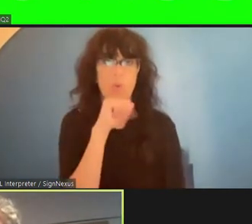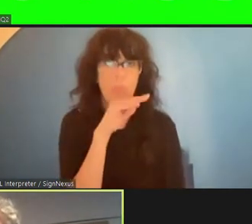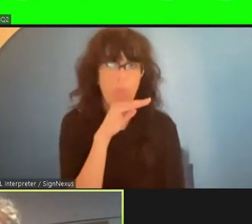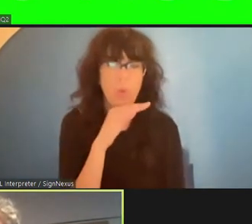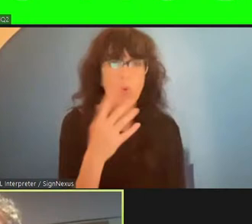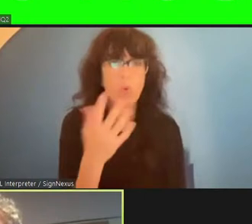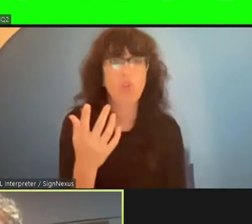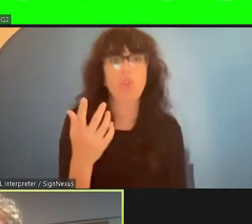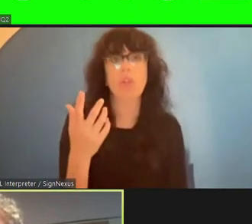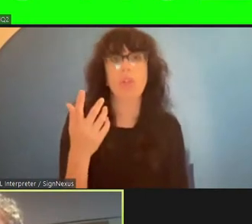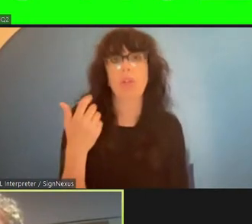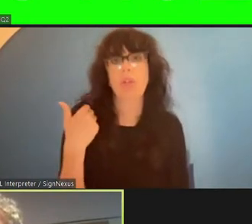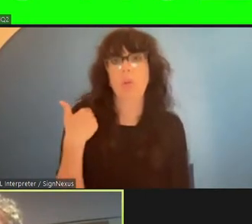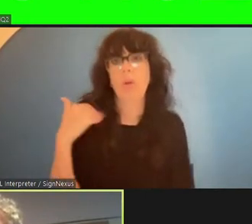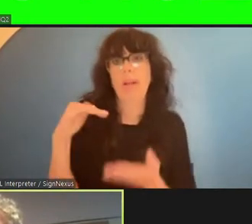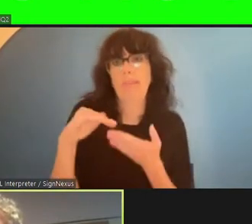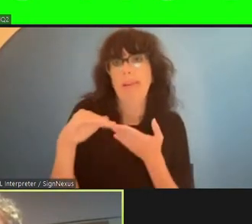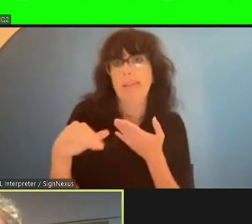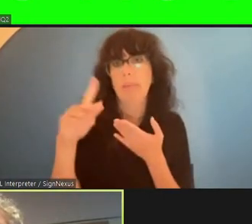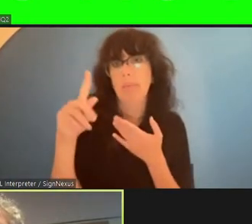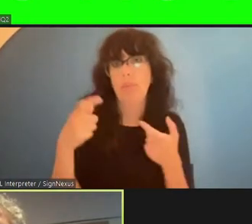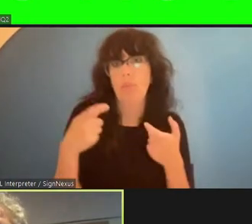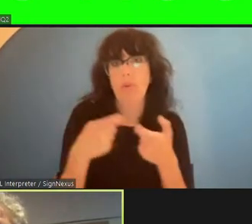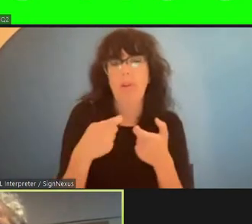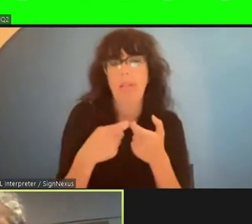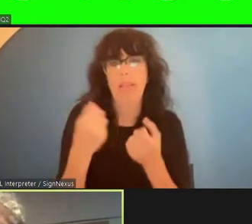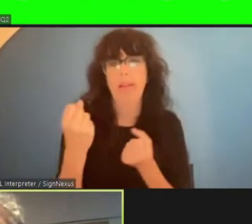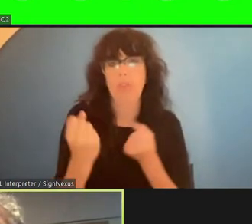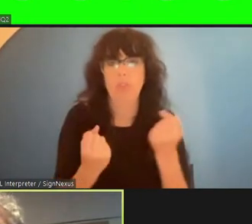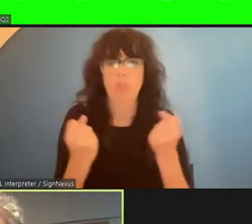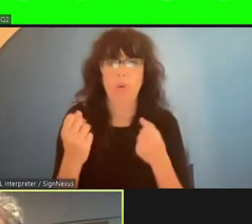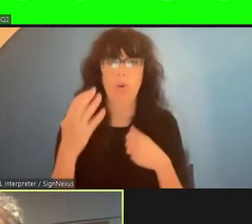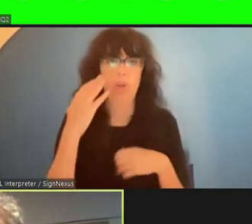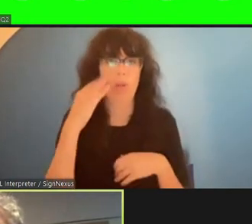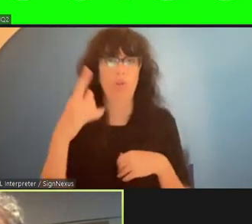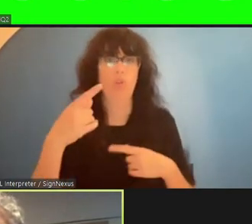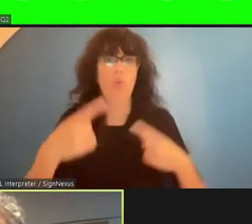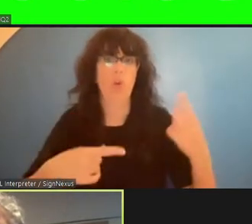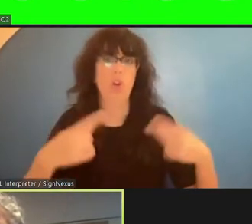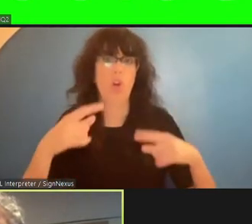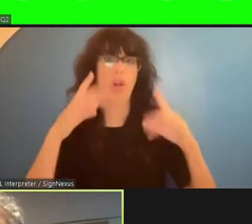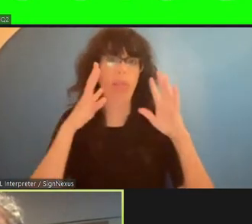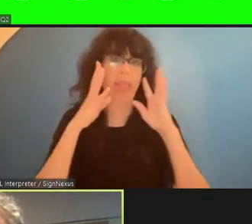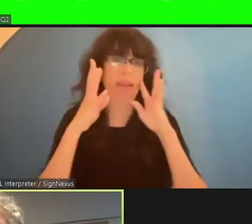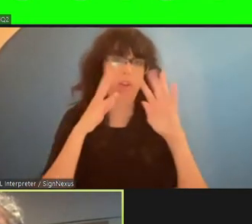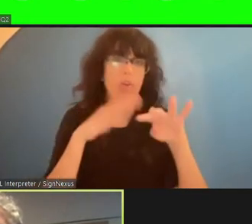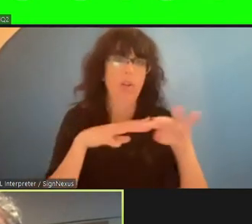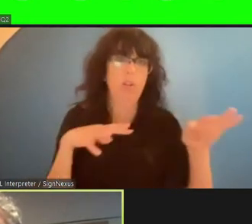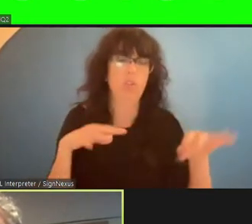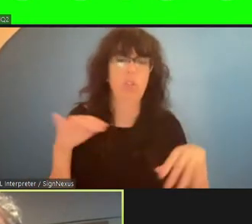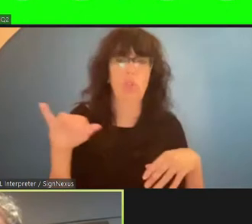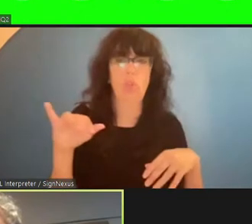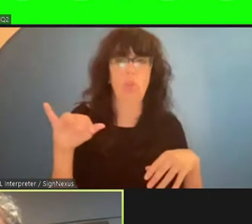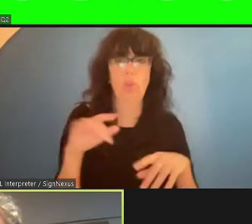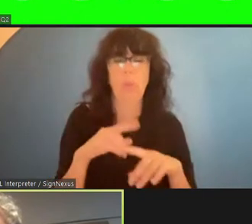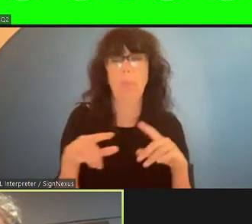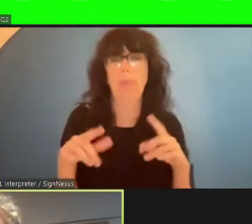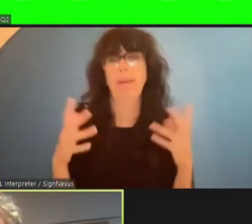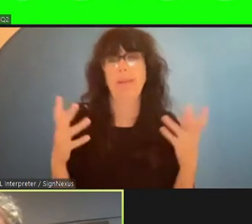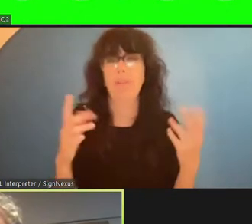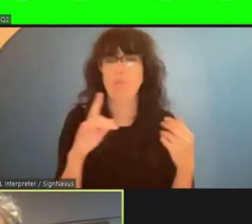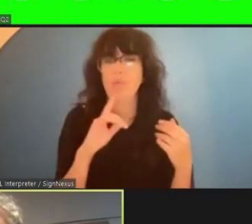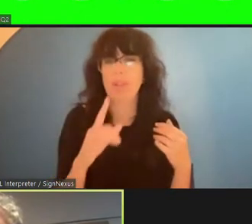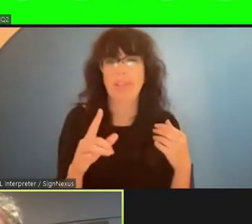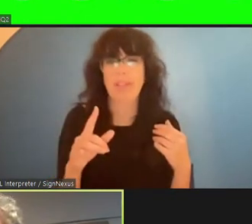exemption for electric cars i know you would argue that they create congestion also wait i seem to not